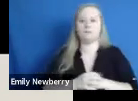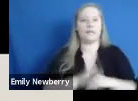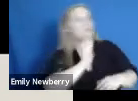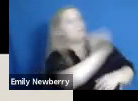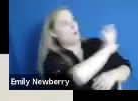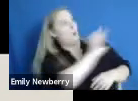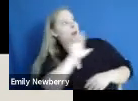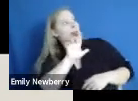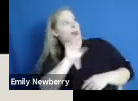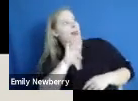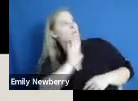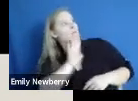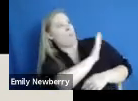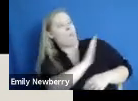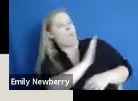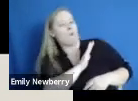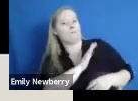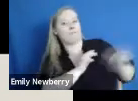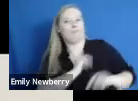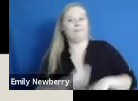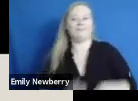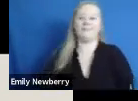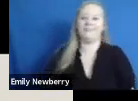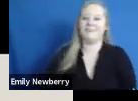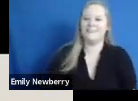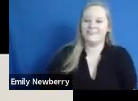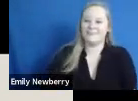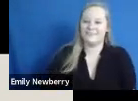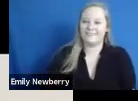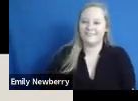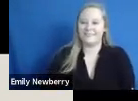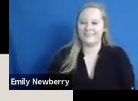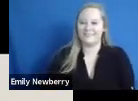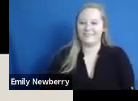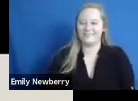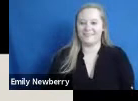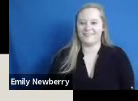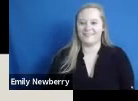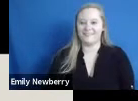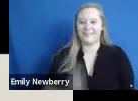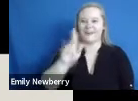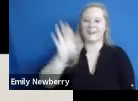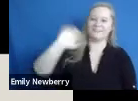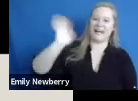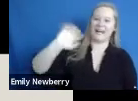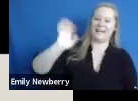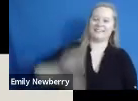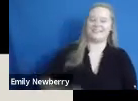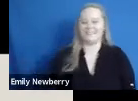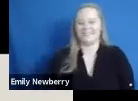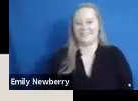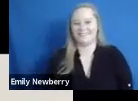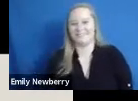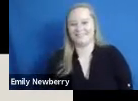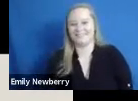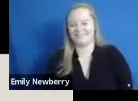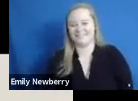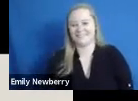Sorry, hold on 1 second. There you go. All right. She has a thing right here, right where my hand is.